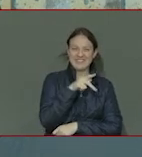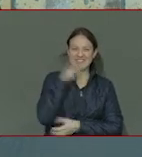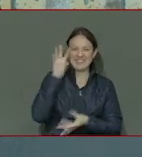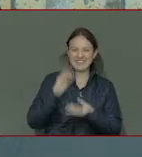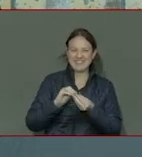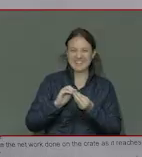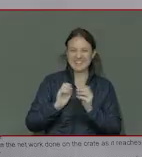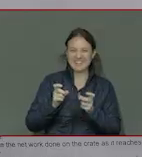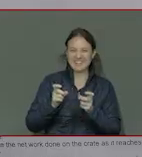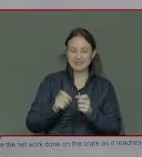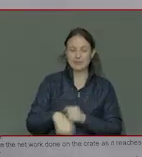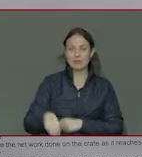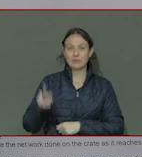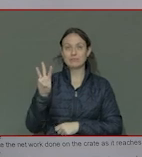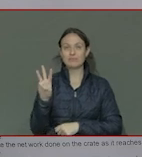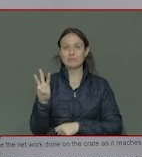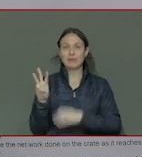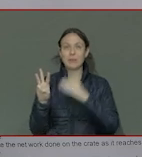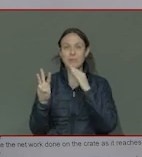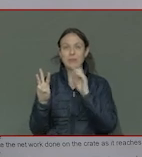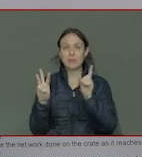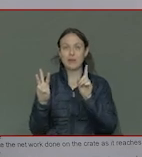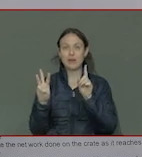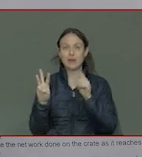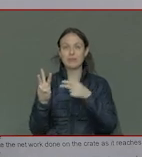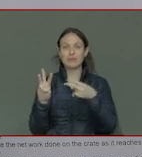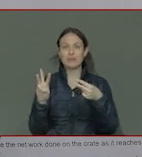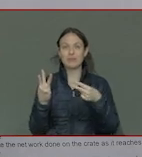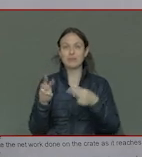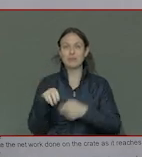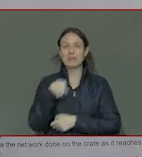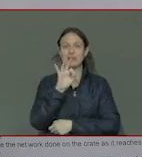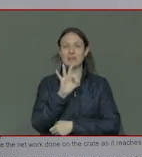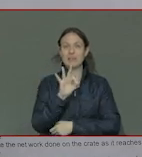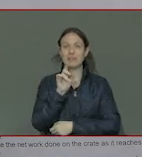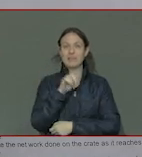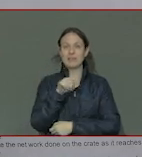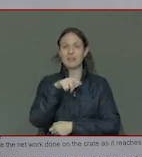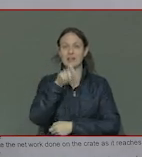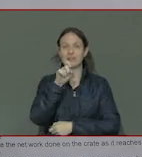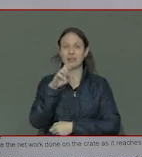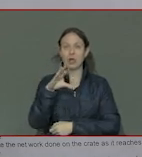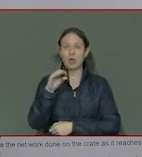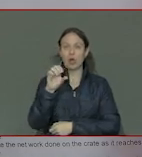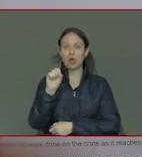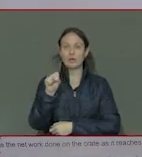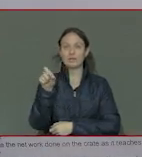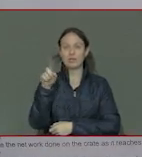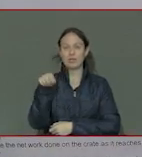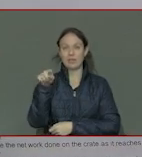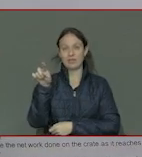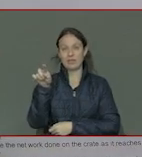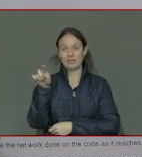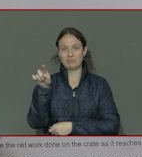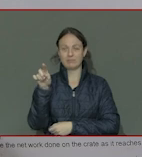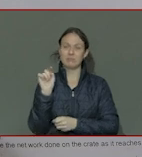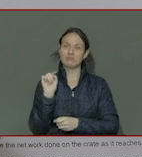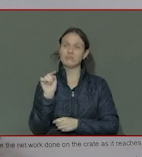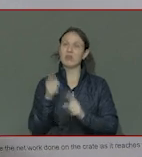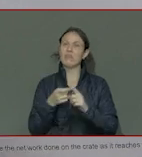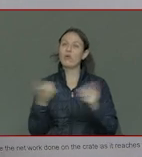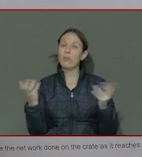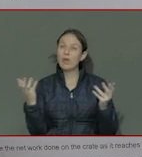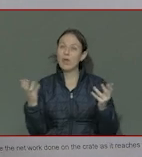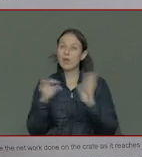have W, it is equal to F delta X cos theta. So you can read that from your